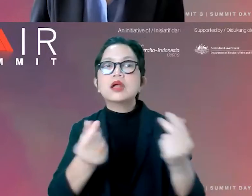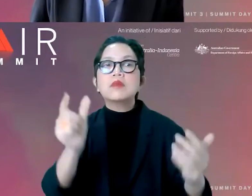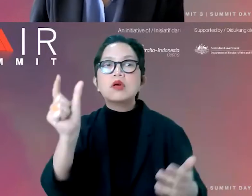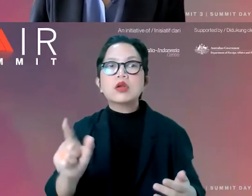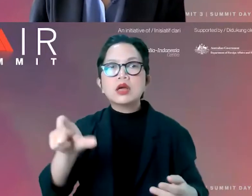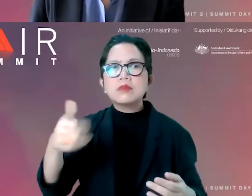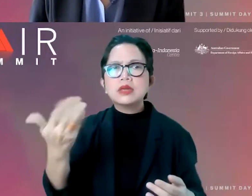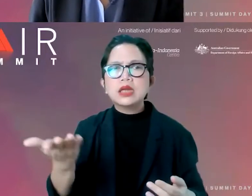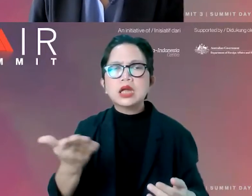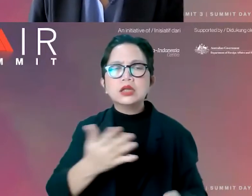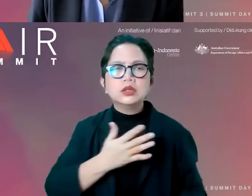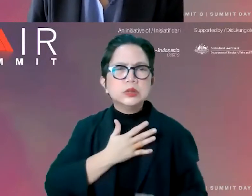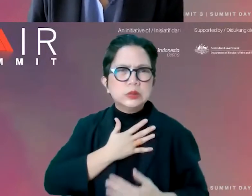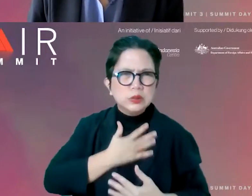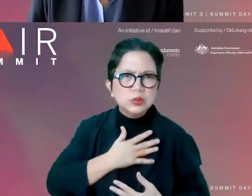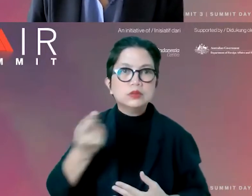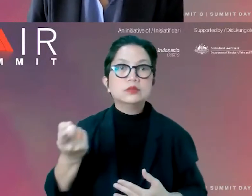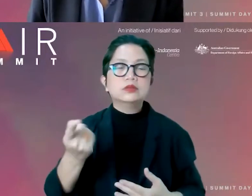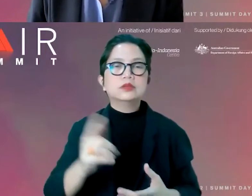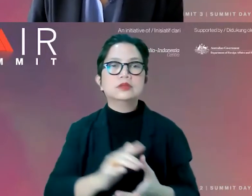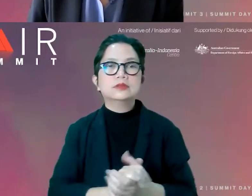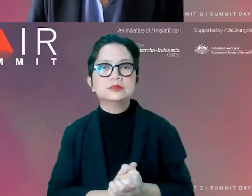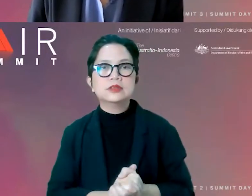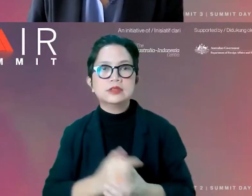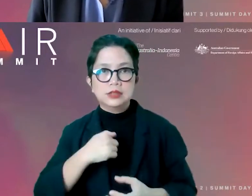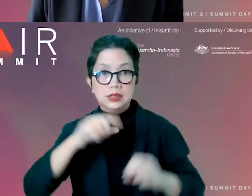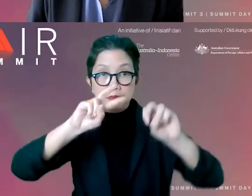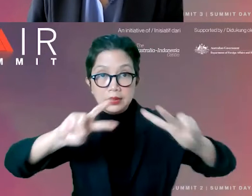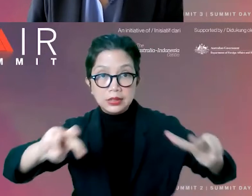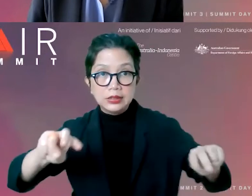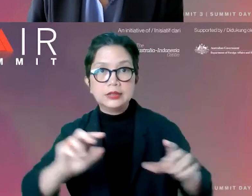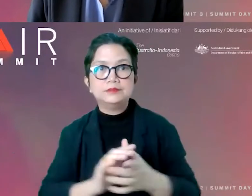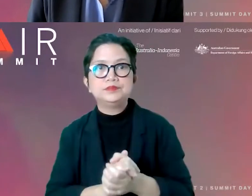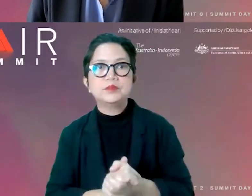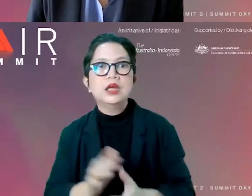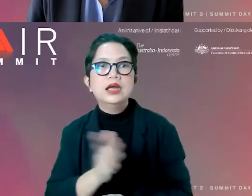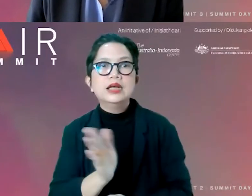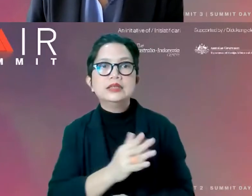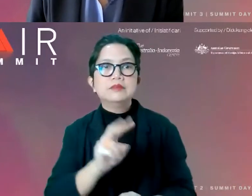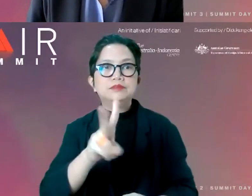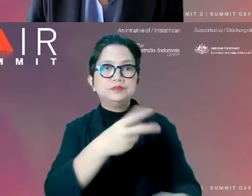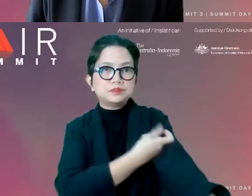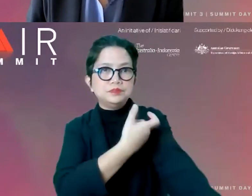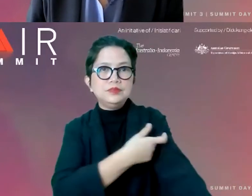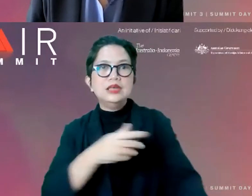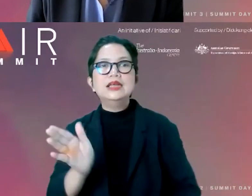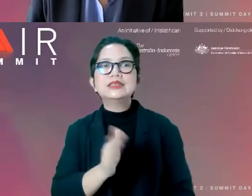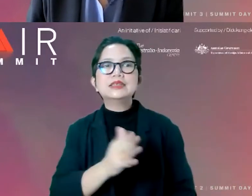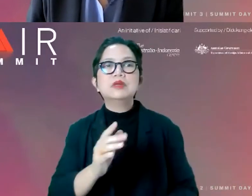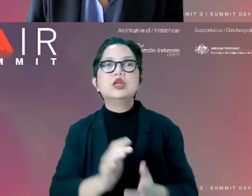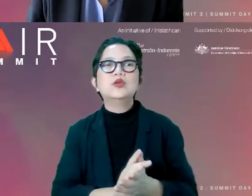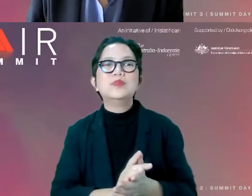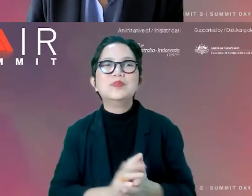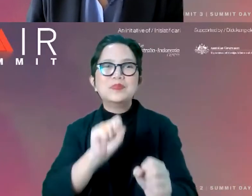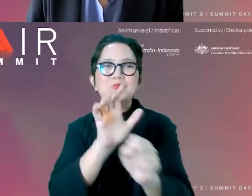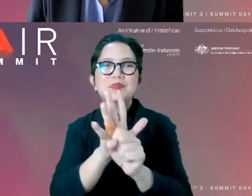this was a study that was done pre-vaccine and pre-Delta. And so the data would not really be relevant today anyway. And so